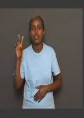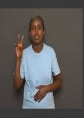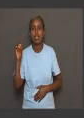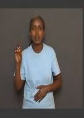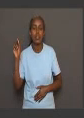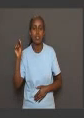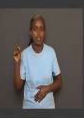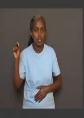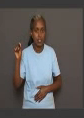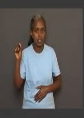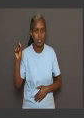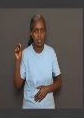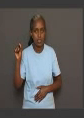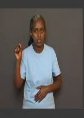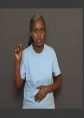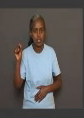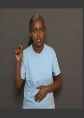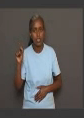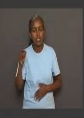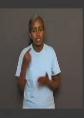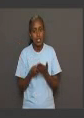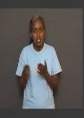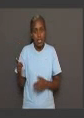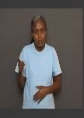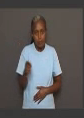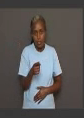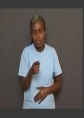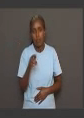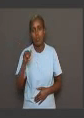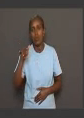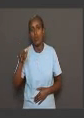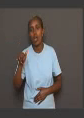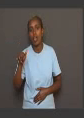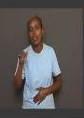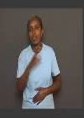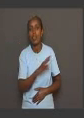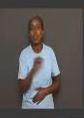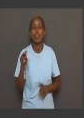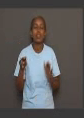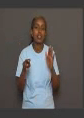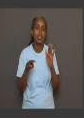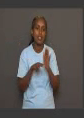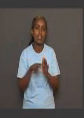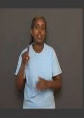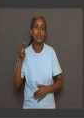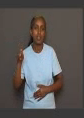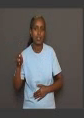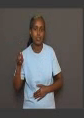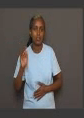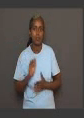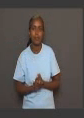270 degrees, they become y and negative x.